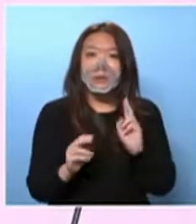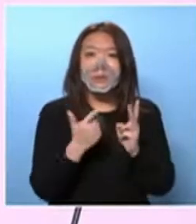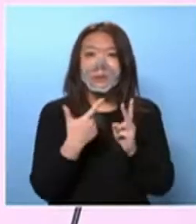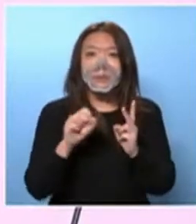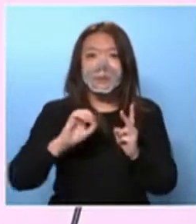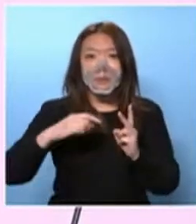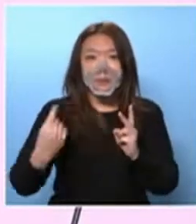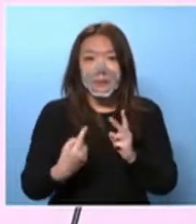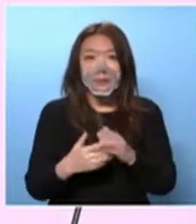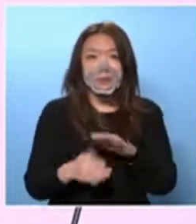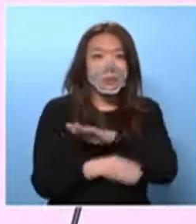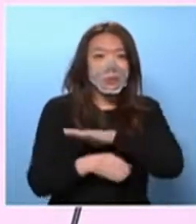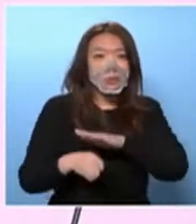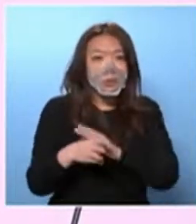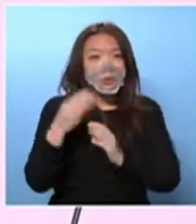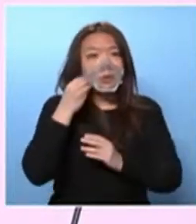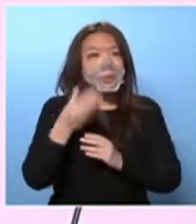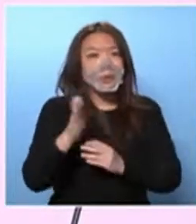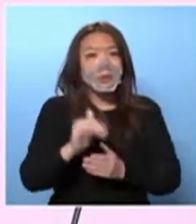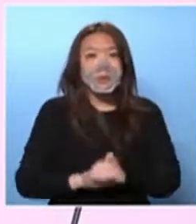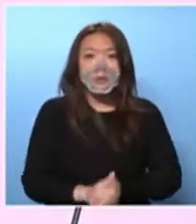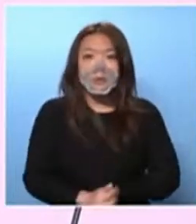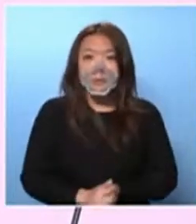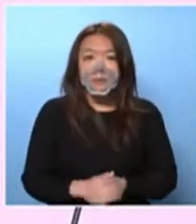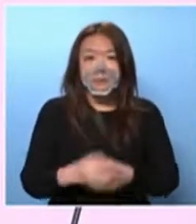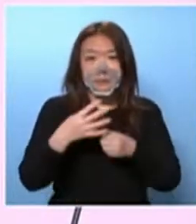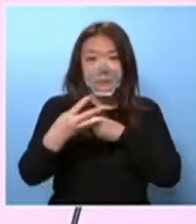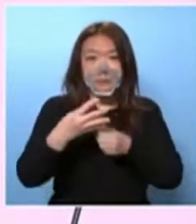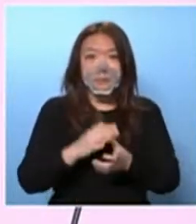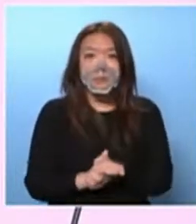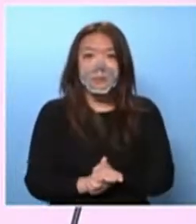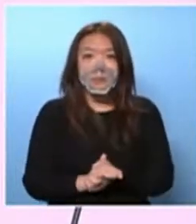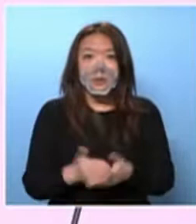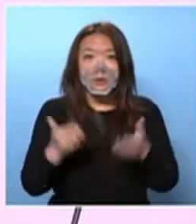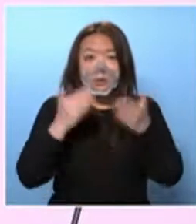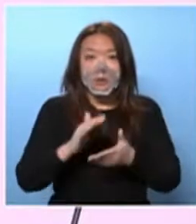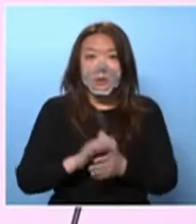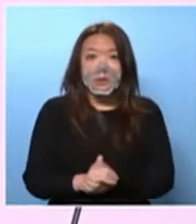about 2.8 million residential households. D.